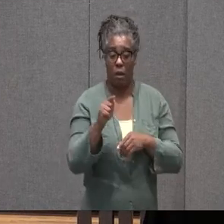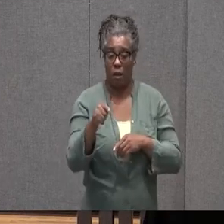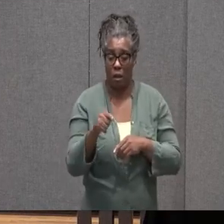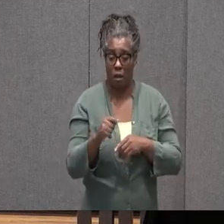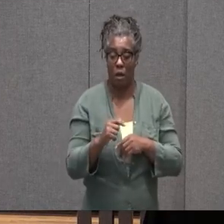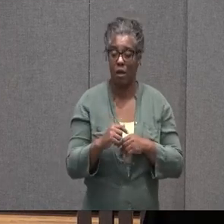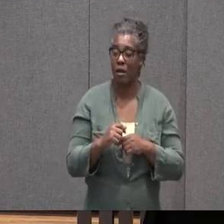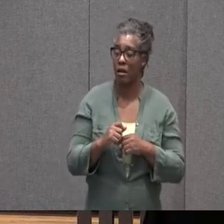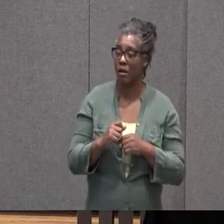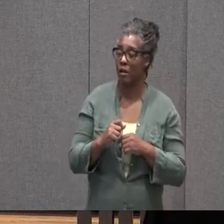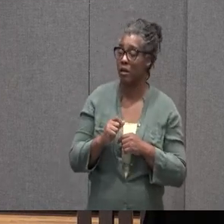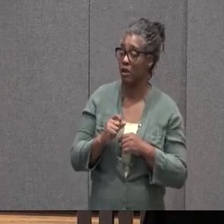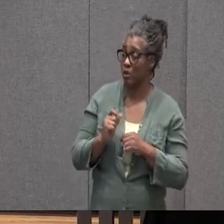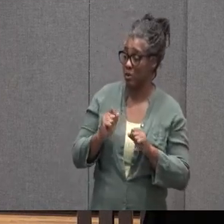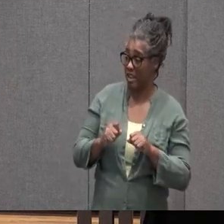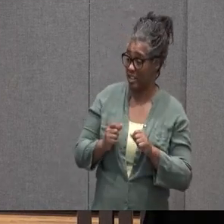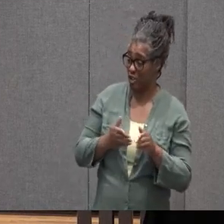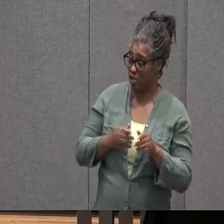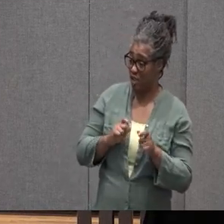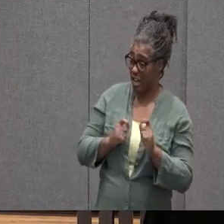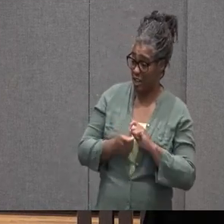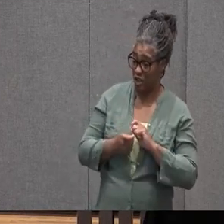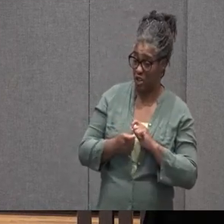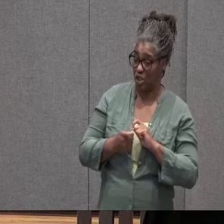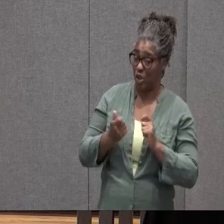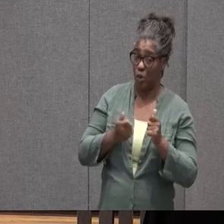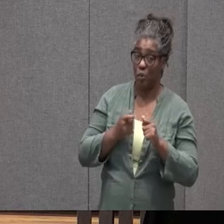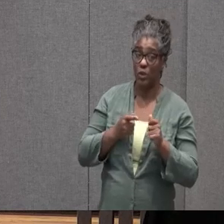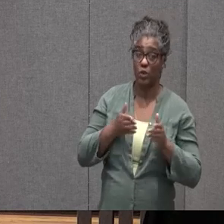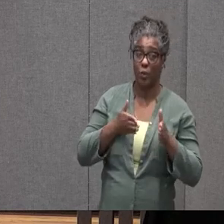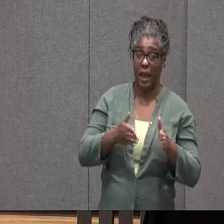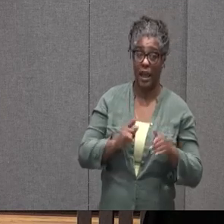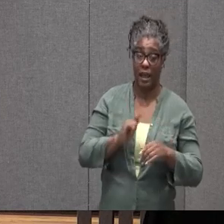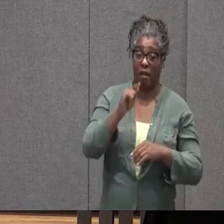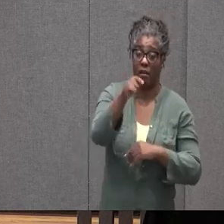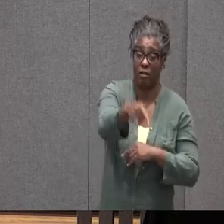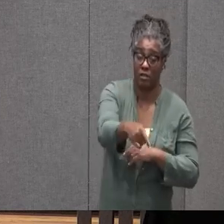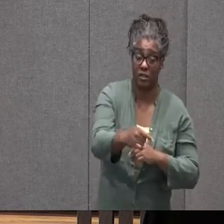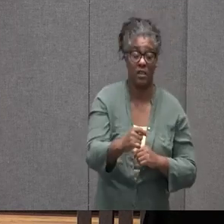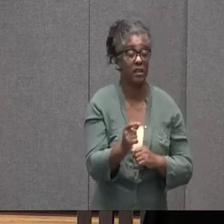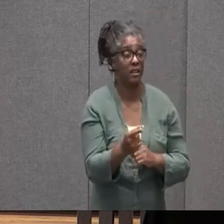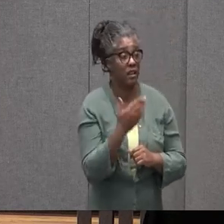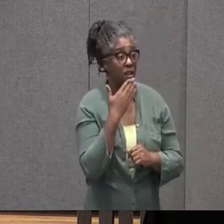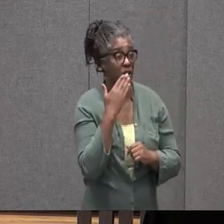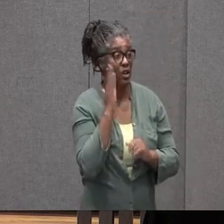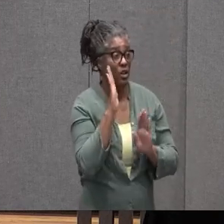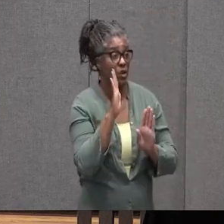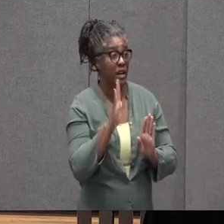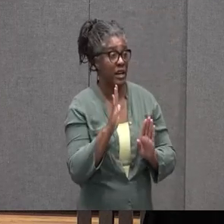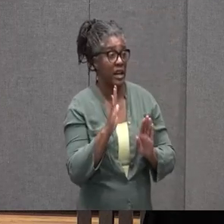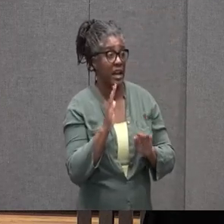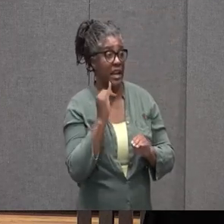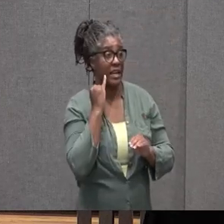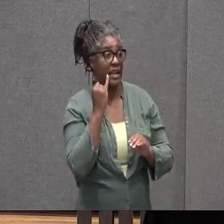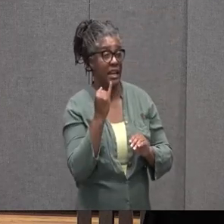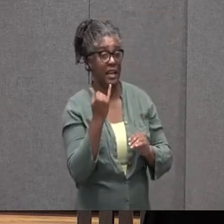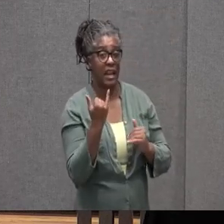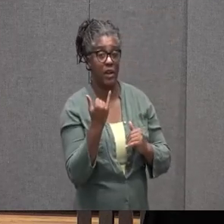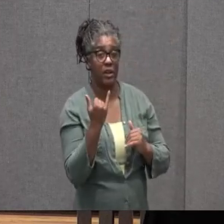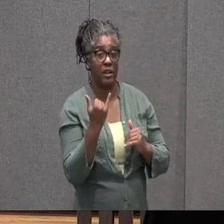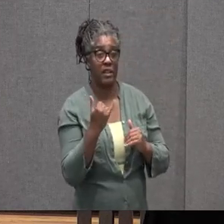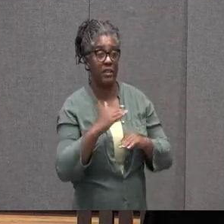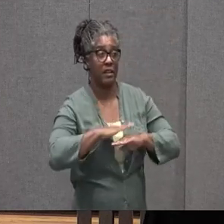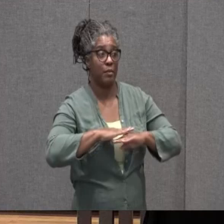Yeah. So this one, I only found that I have to like put it at the edge of the table to fire, but let's see